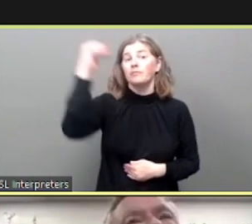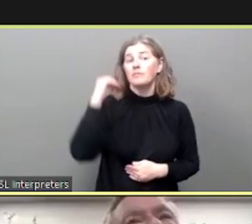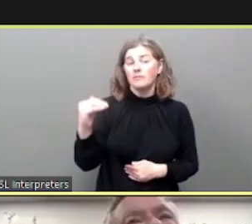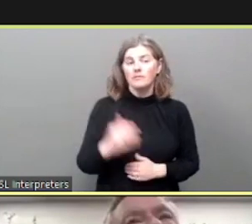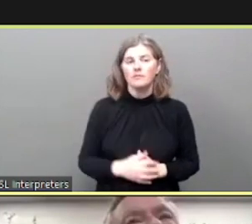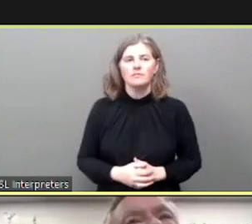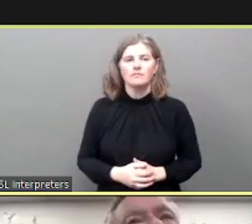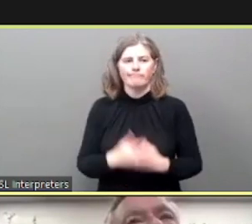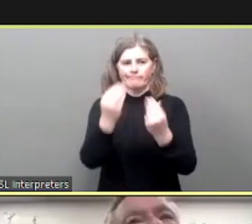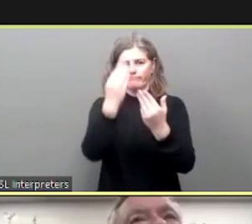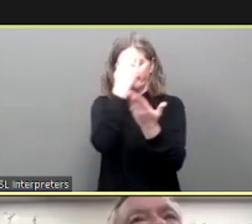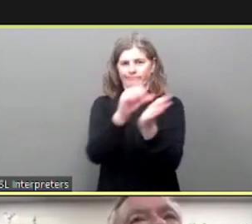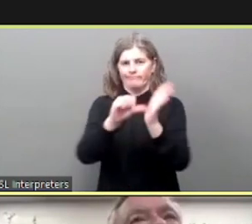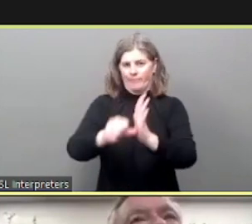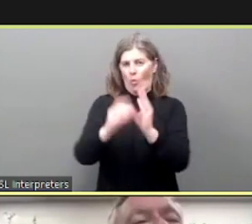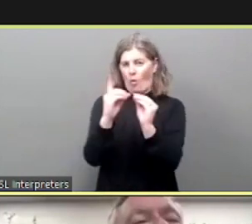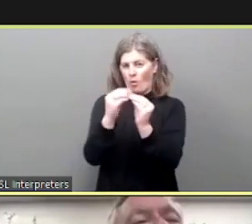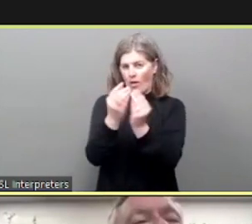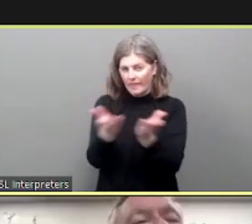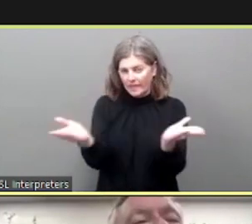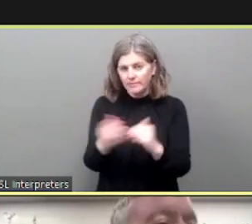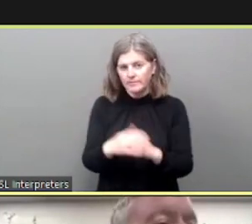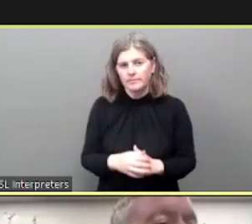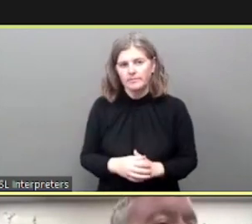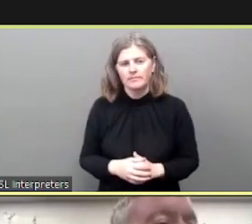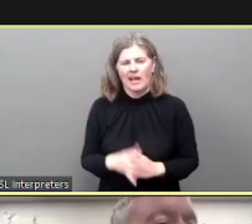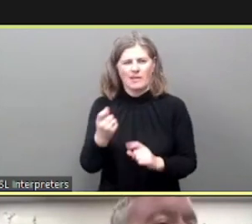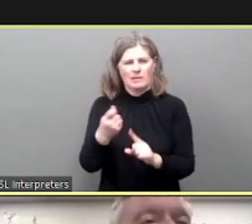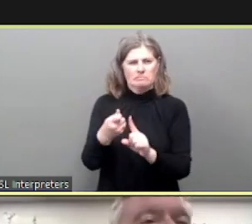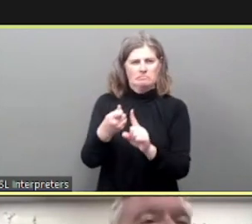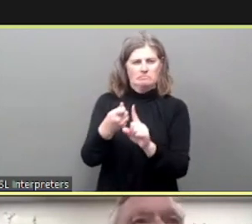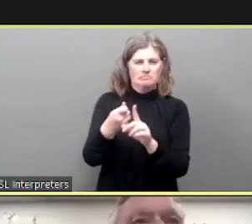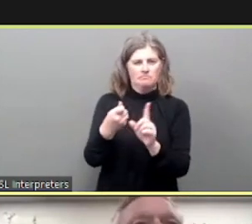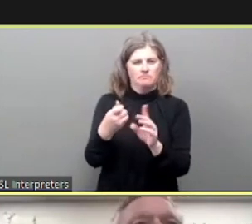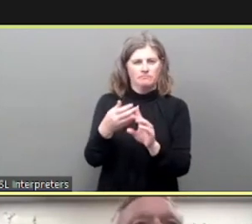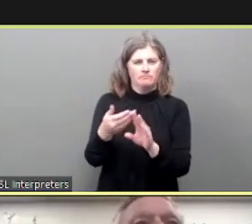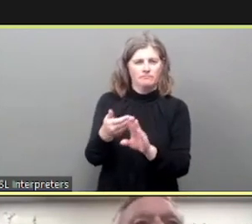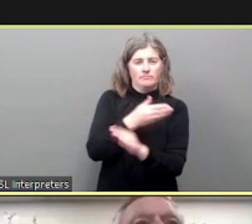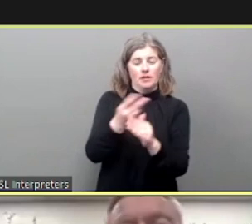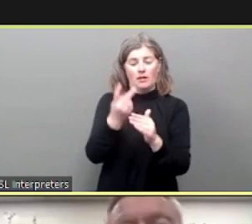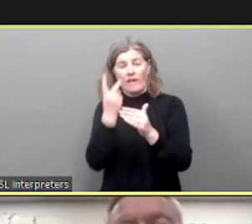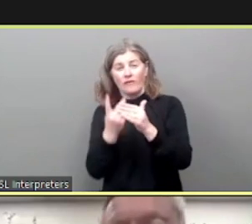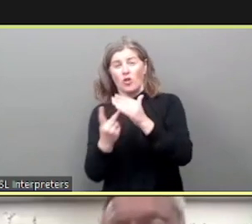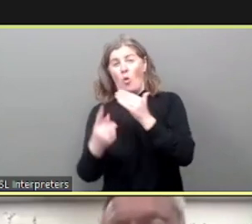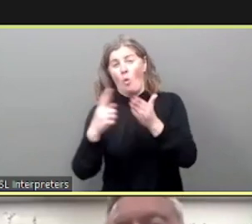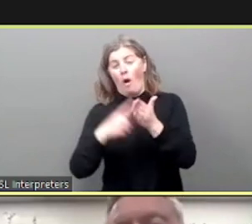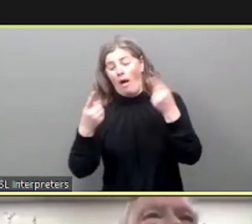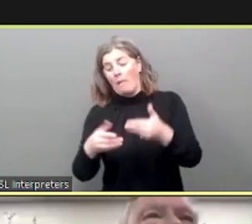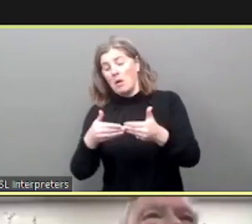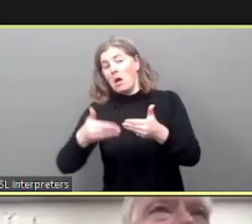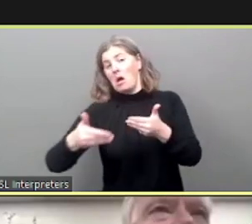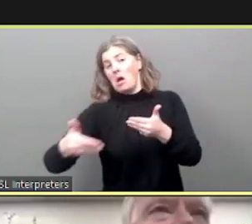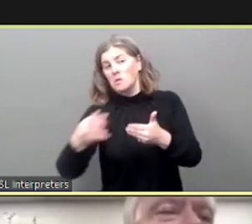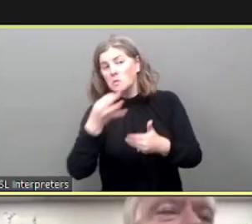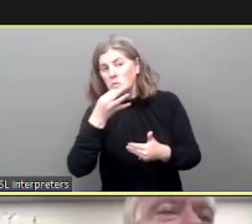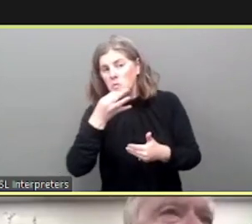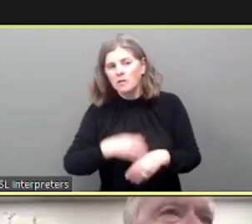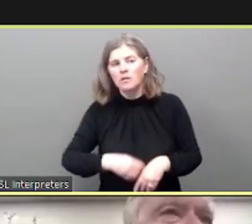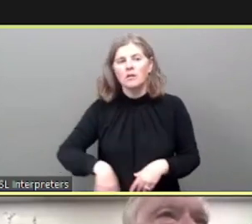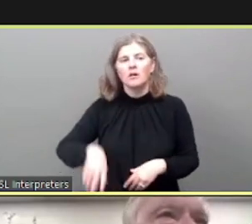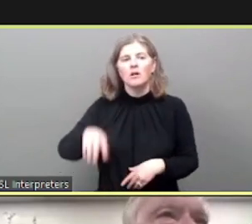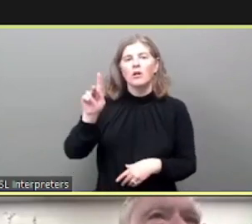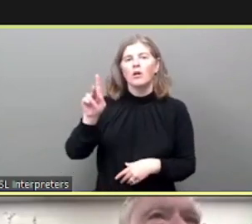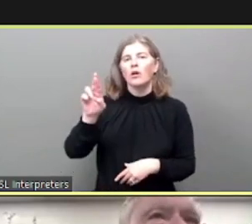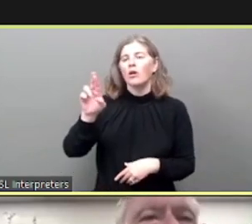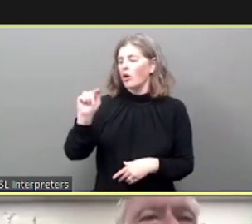just highlight one more thing, and this is a little bit of a preview of coming attractions. Kurt Steinhaus, our Secretary